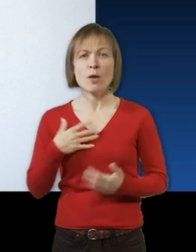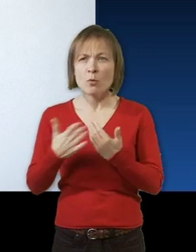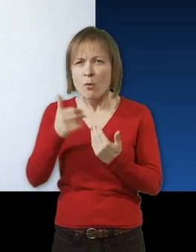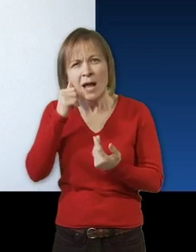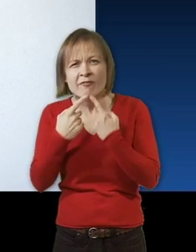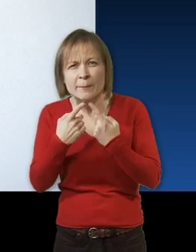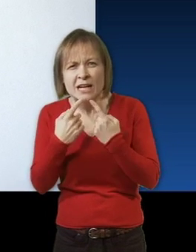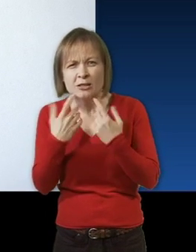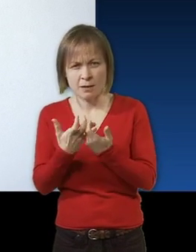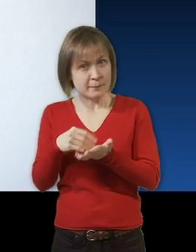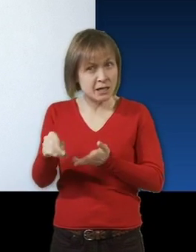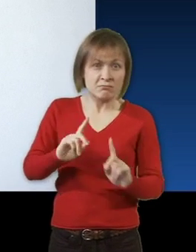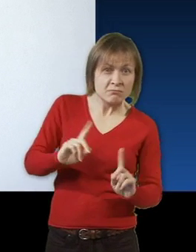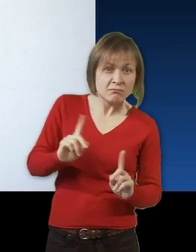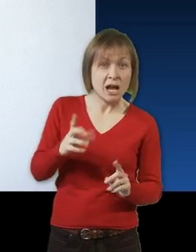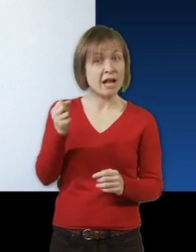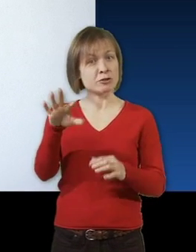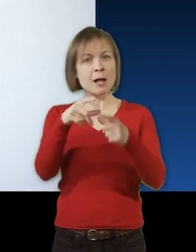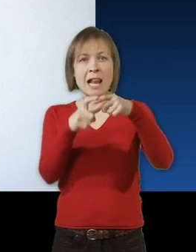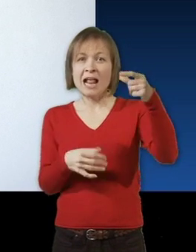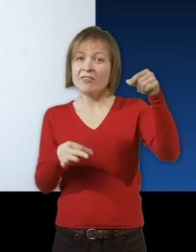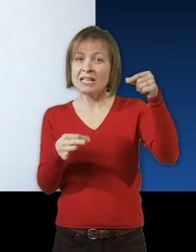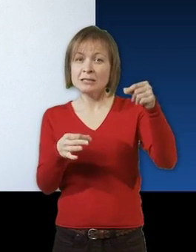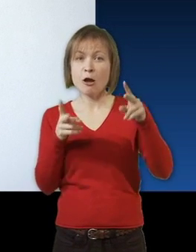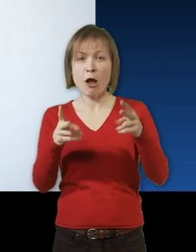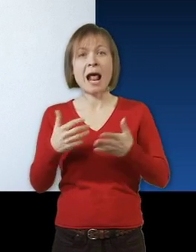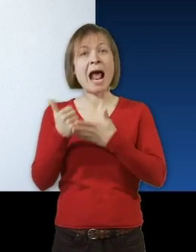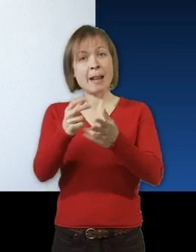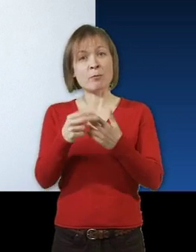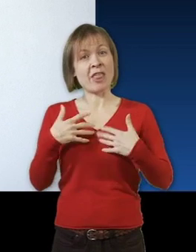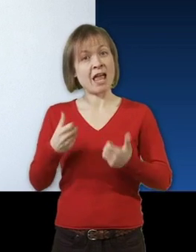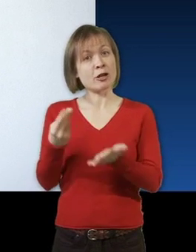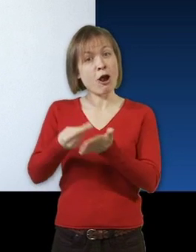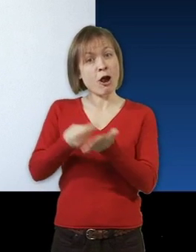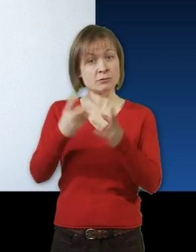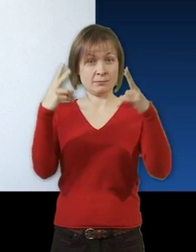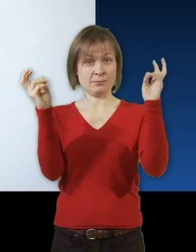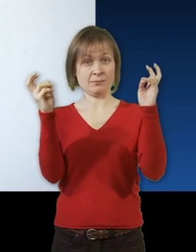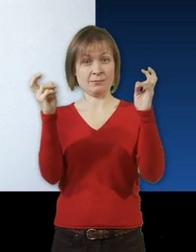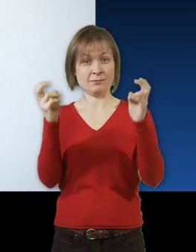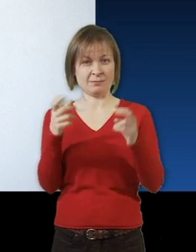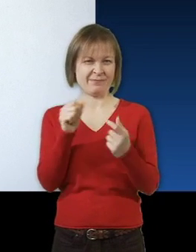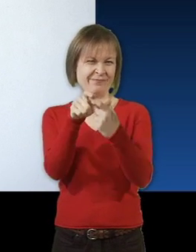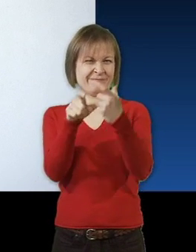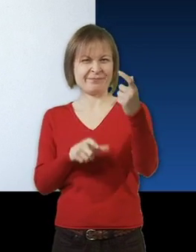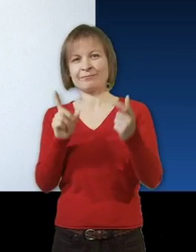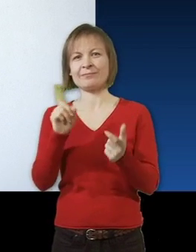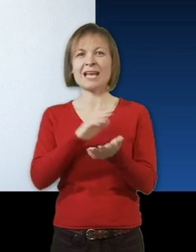To find out more about what you have to pay, there's a leaflet called Help with Health Costs,